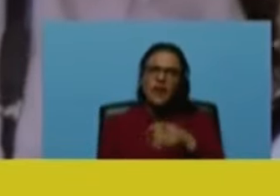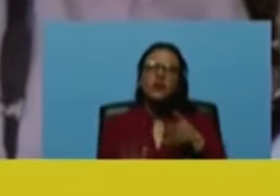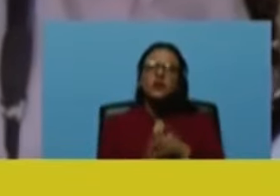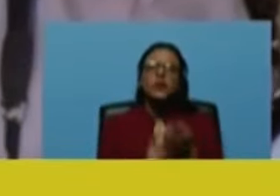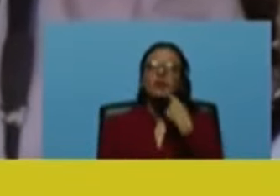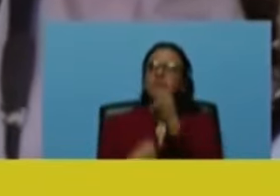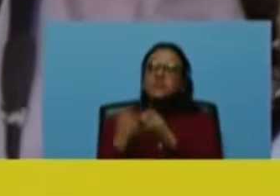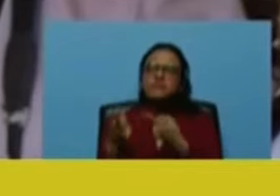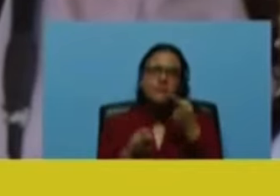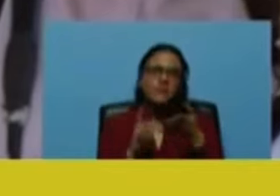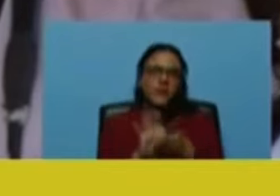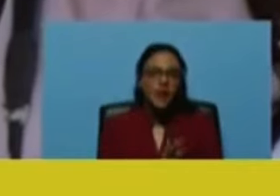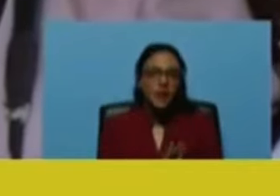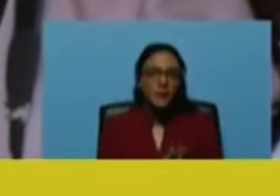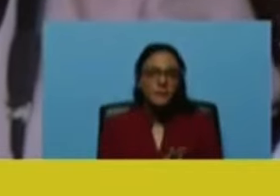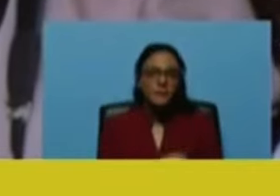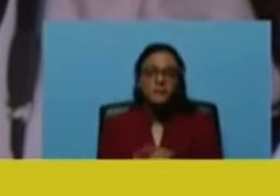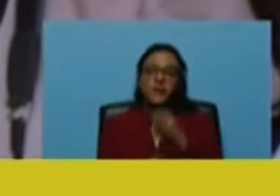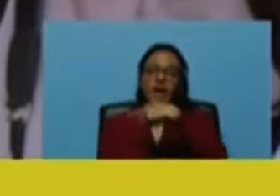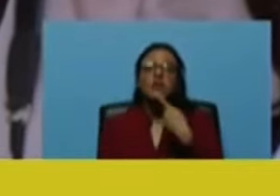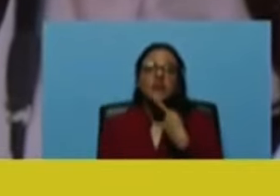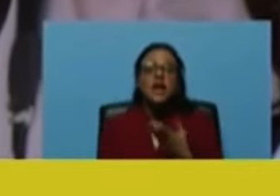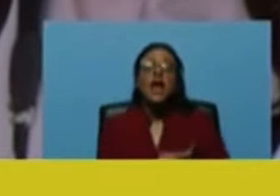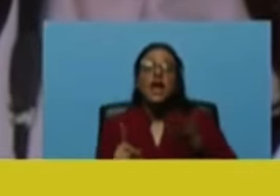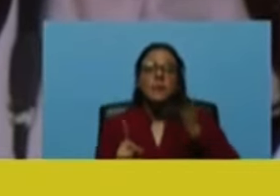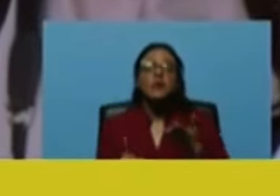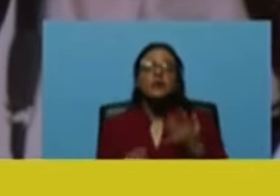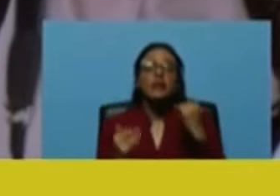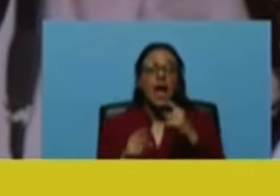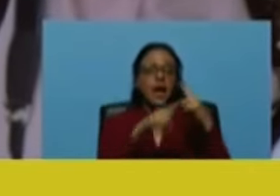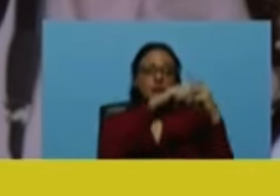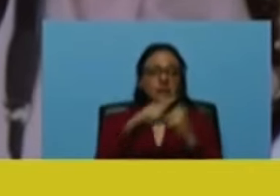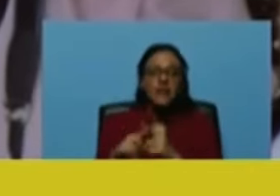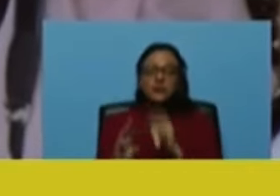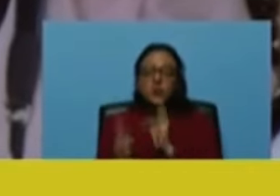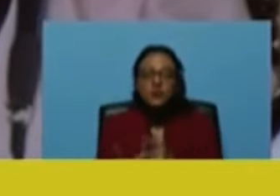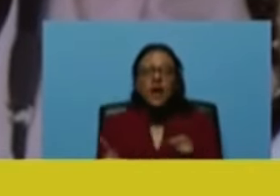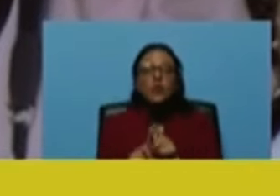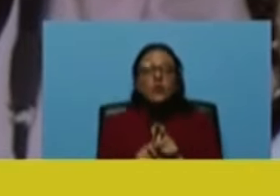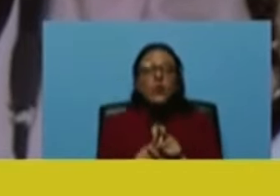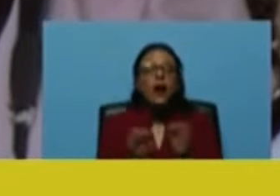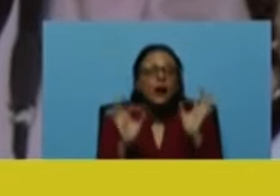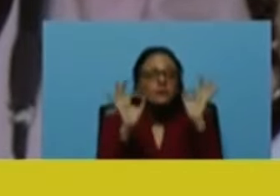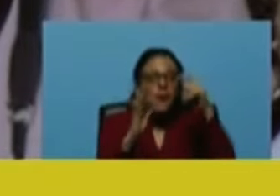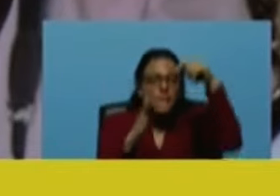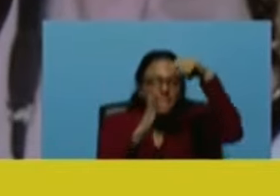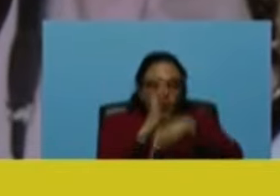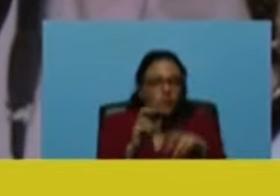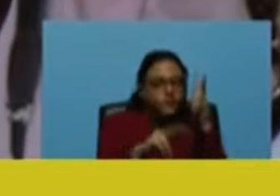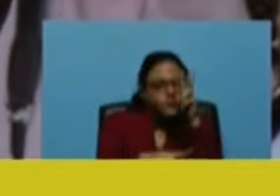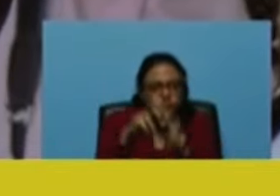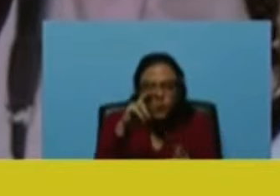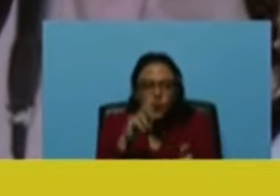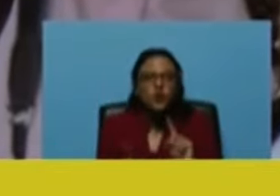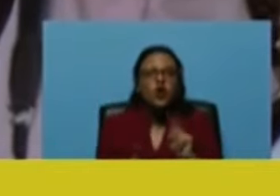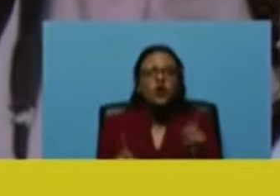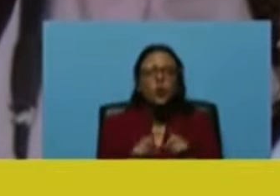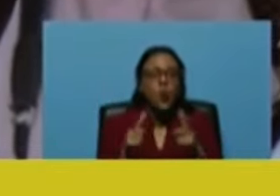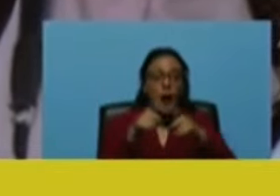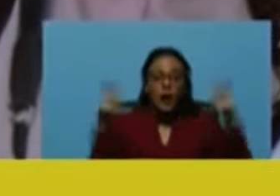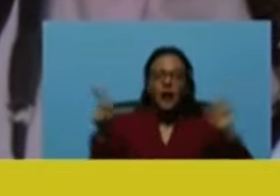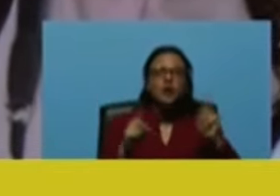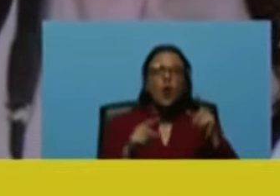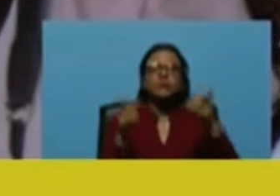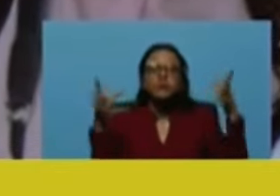said that he offered an asylum. Well, also the validation of